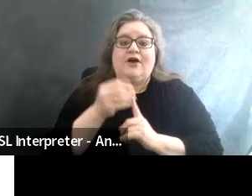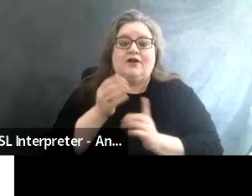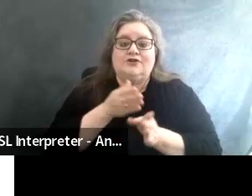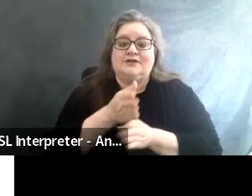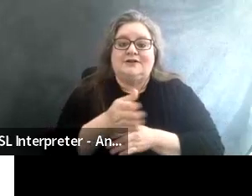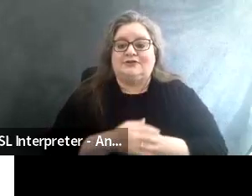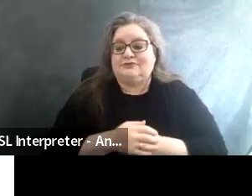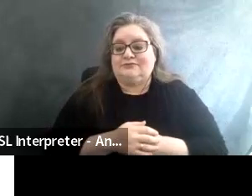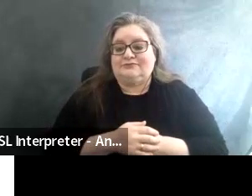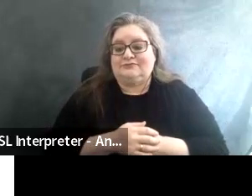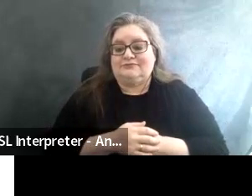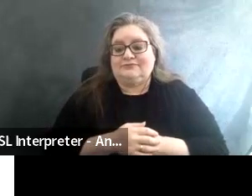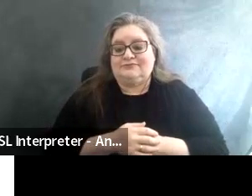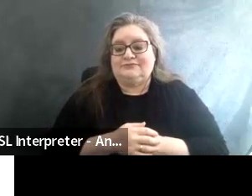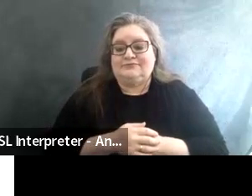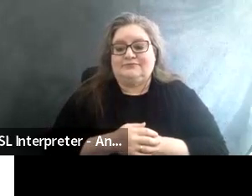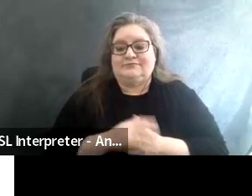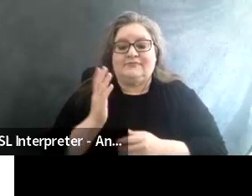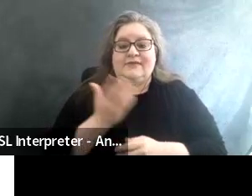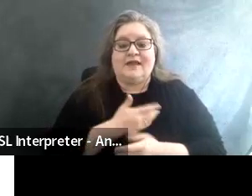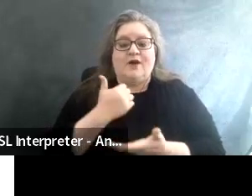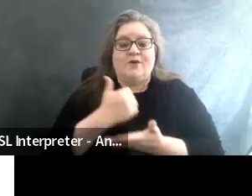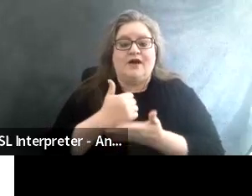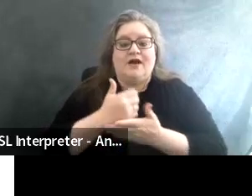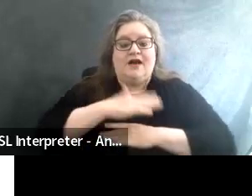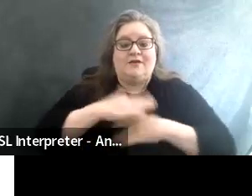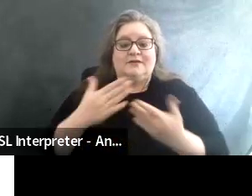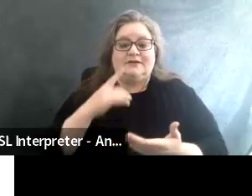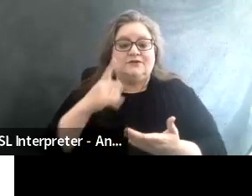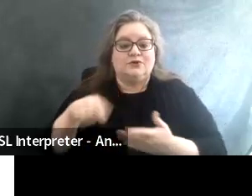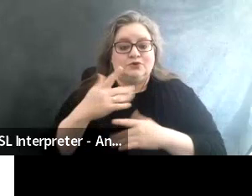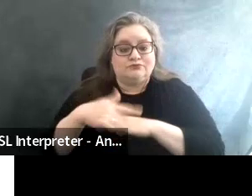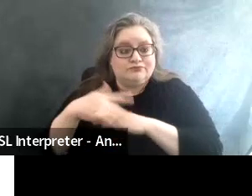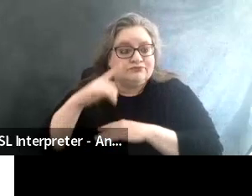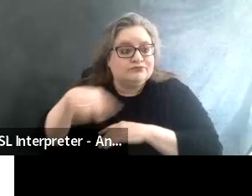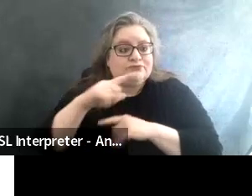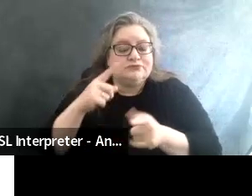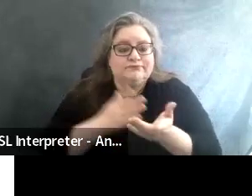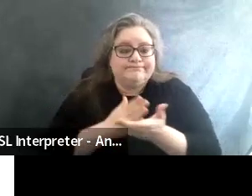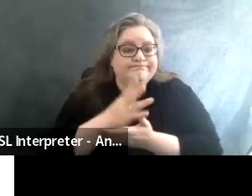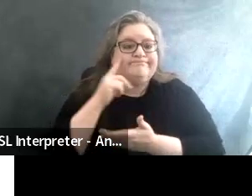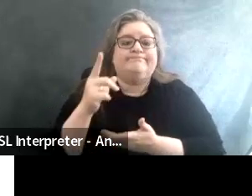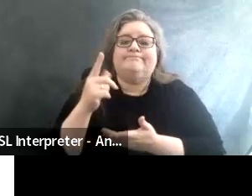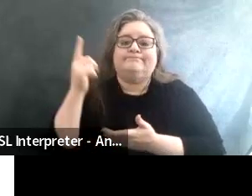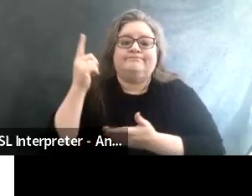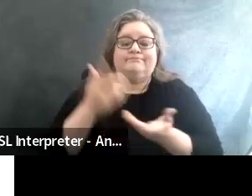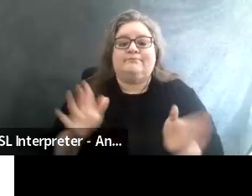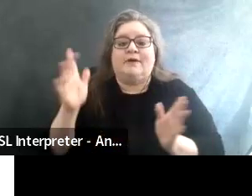sector. Our help desk is here for you to navigate those public funding